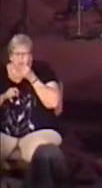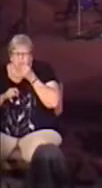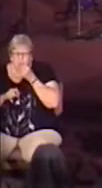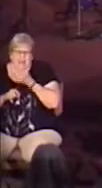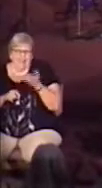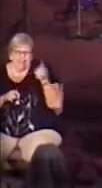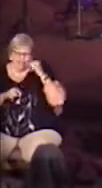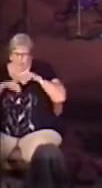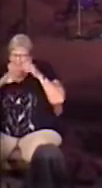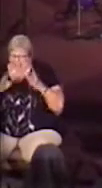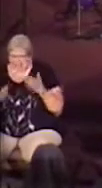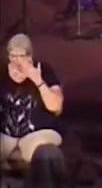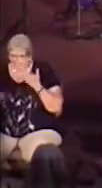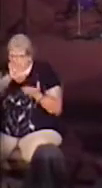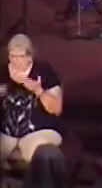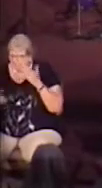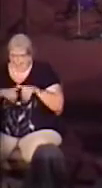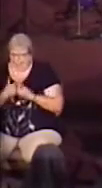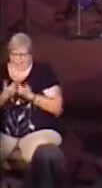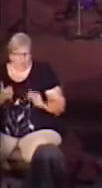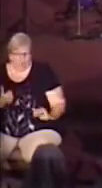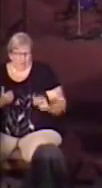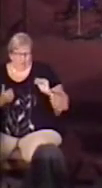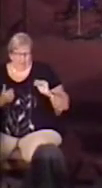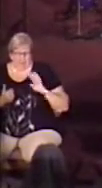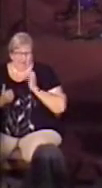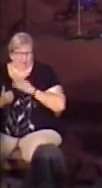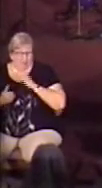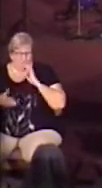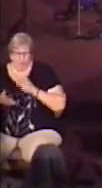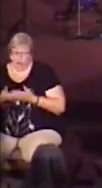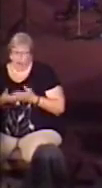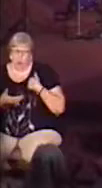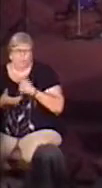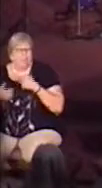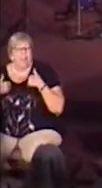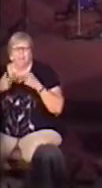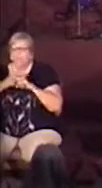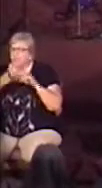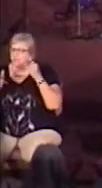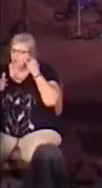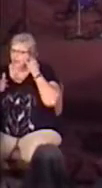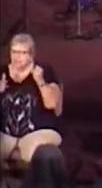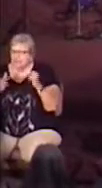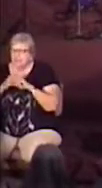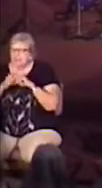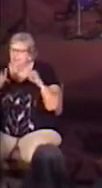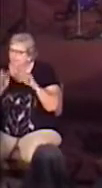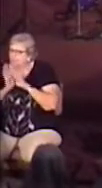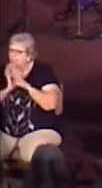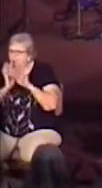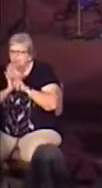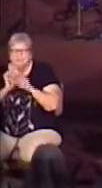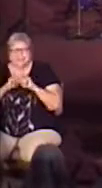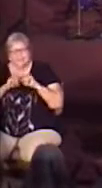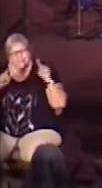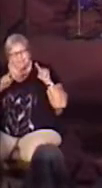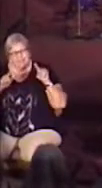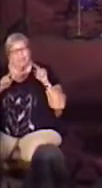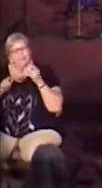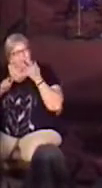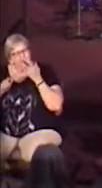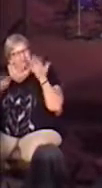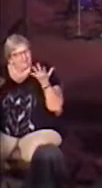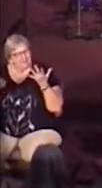for the house or maybe even how to raise Piper. We have different backgrounds, different ideas, different preferences.